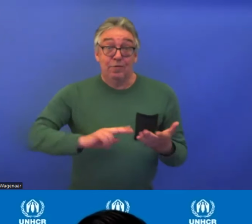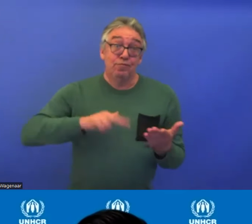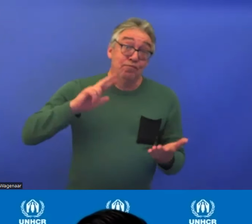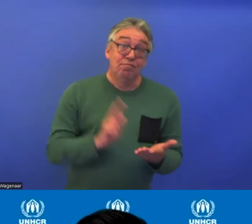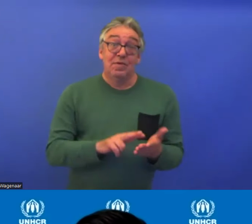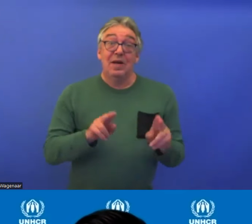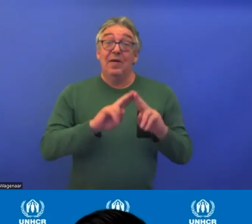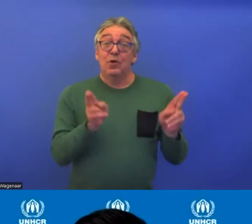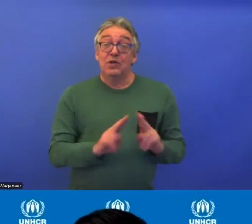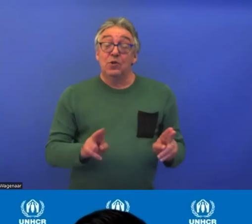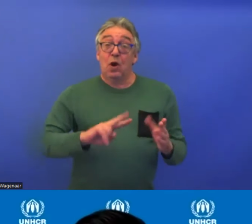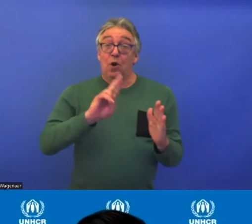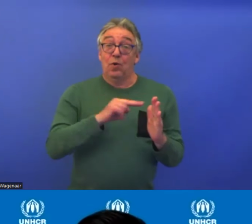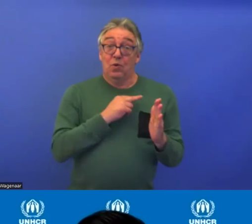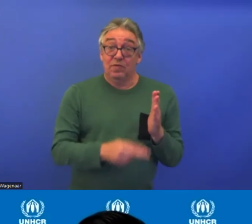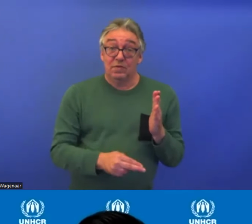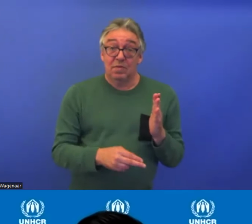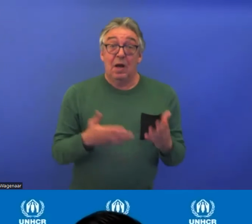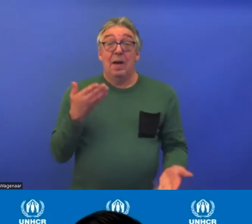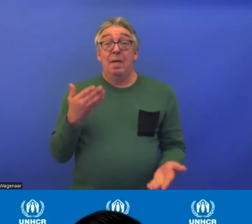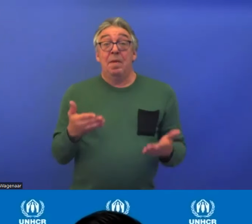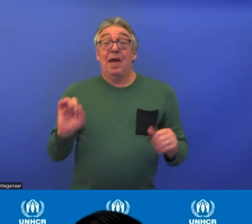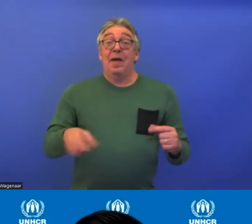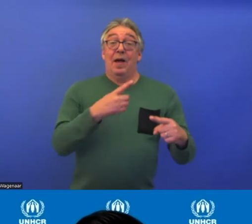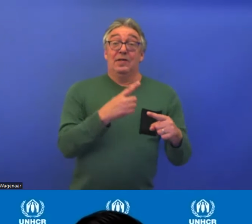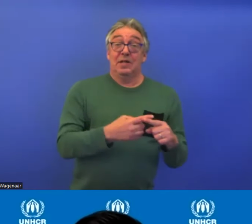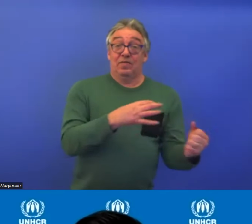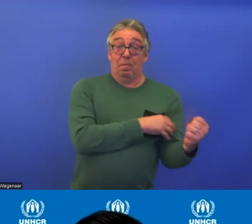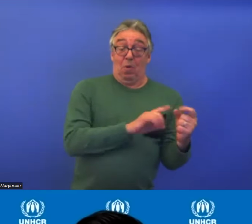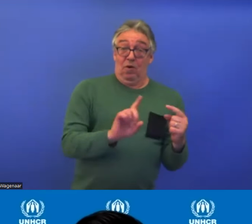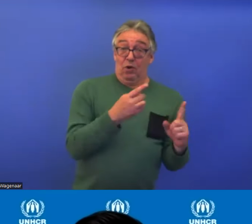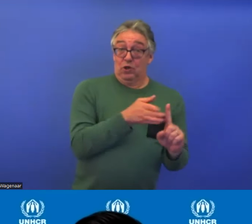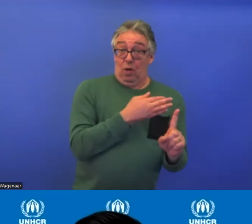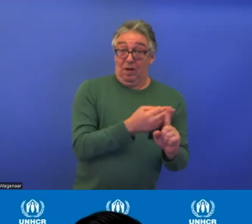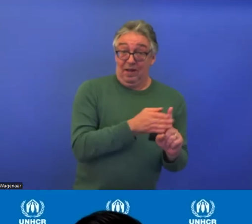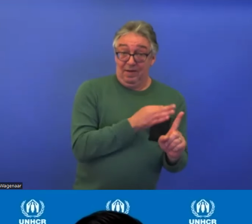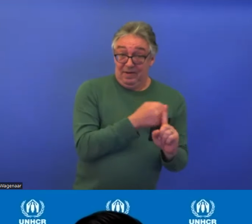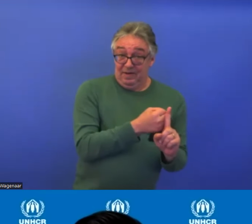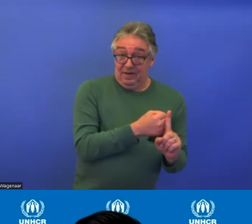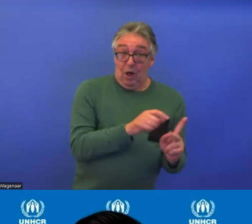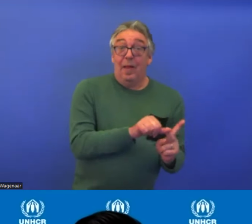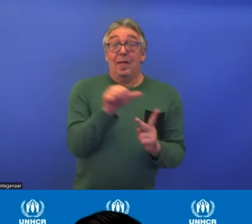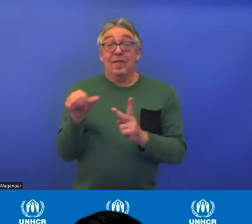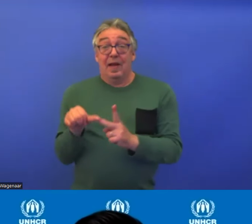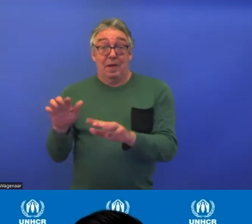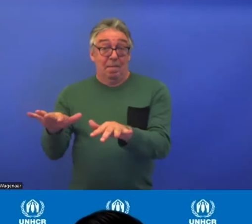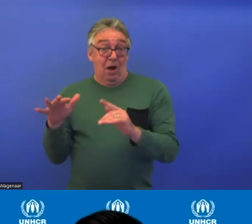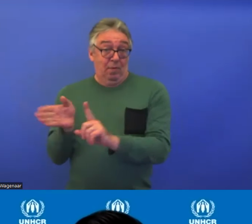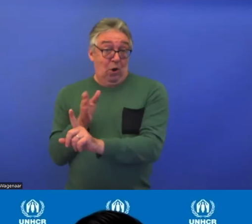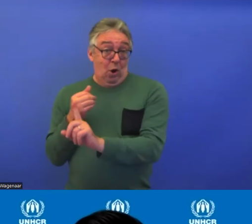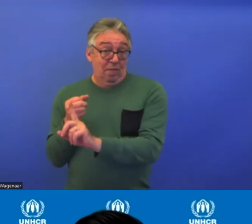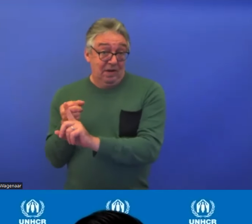the executive power first, followed by lobby to parliamentarians to approve